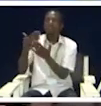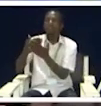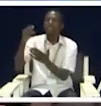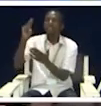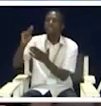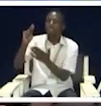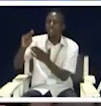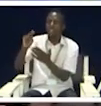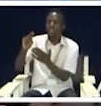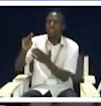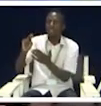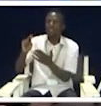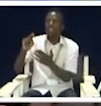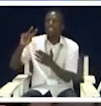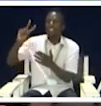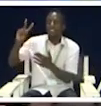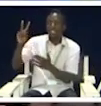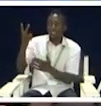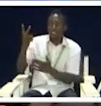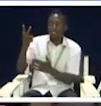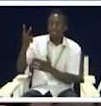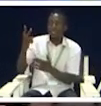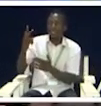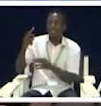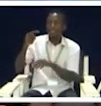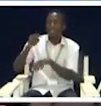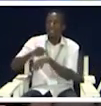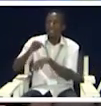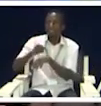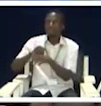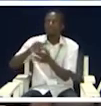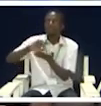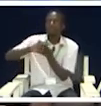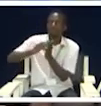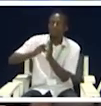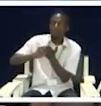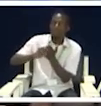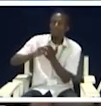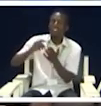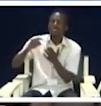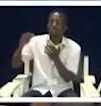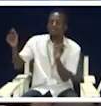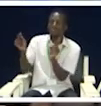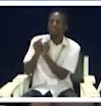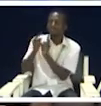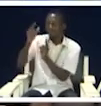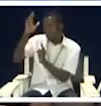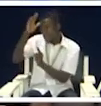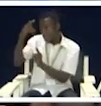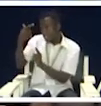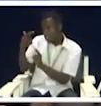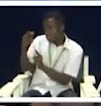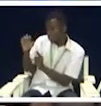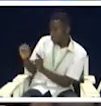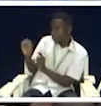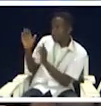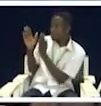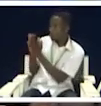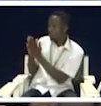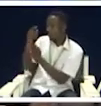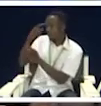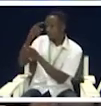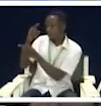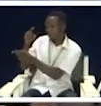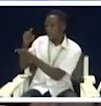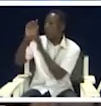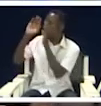chemotherapy. Secondly, during treatment, she met Dadajio, who prayed for her.